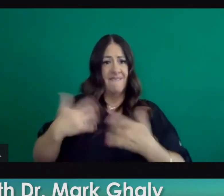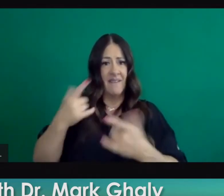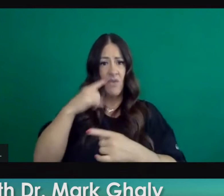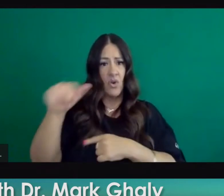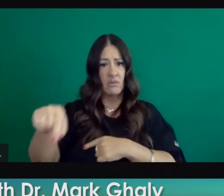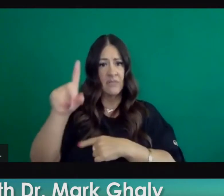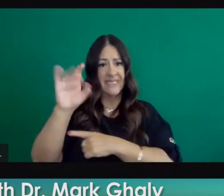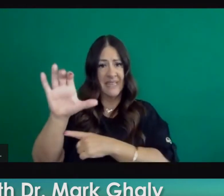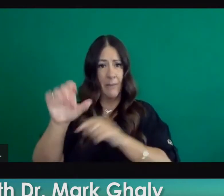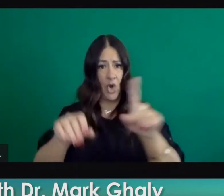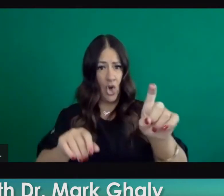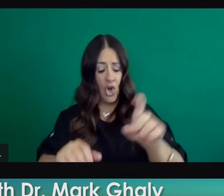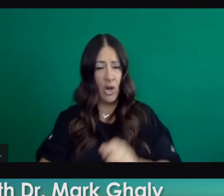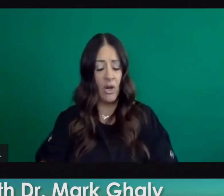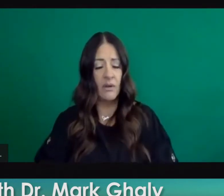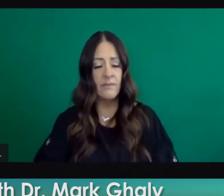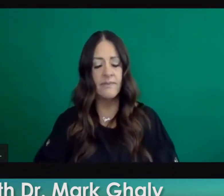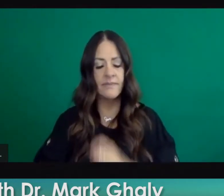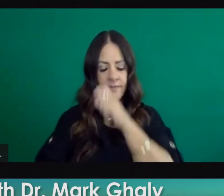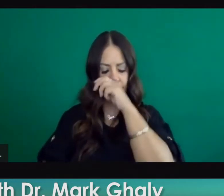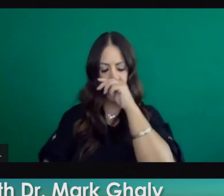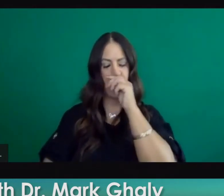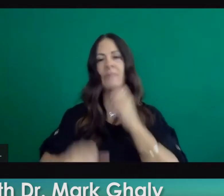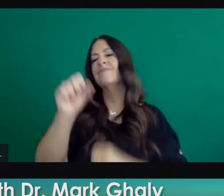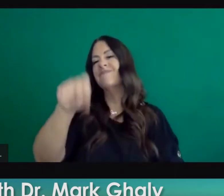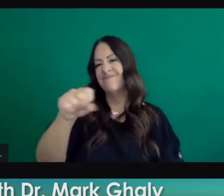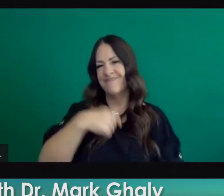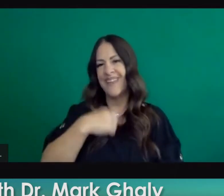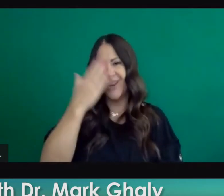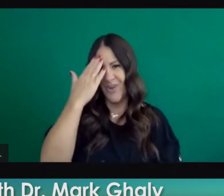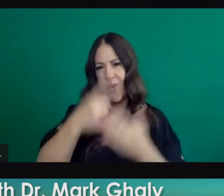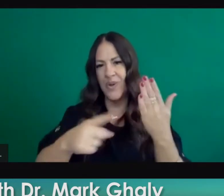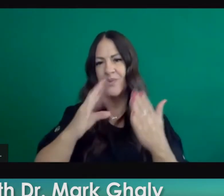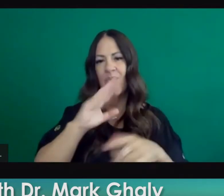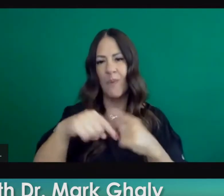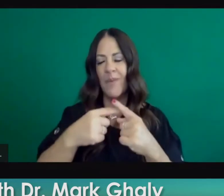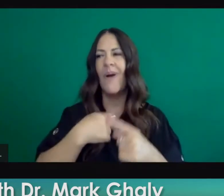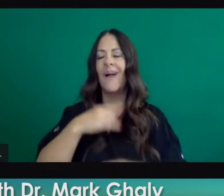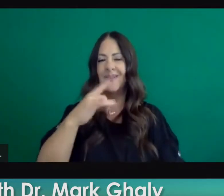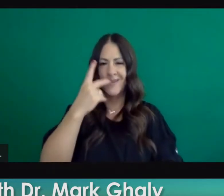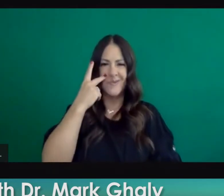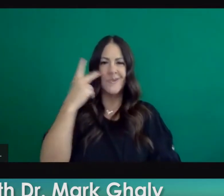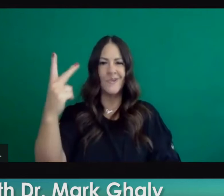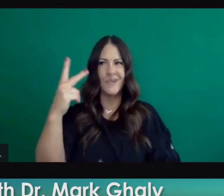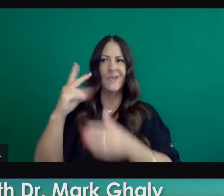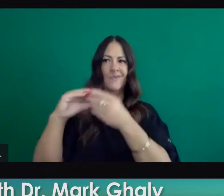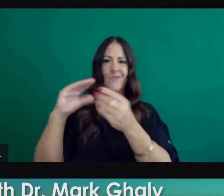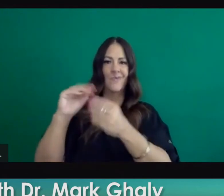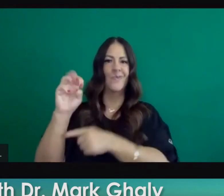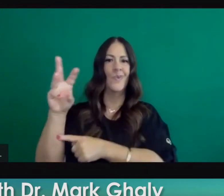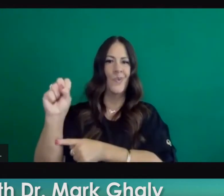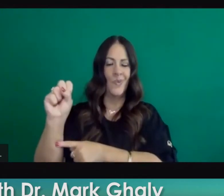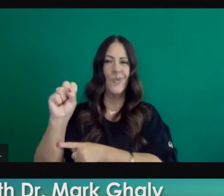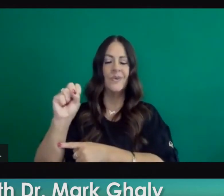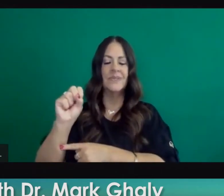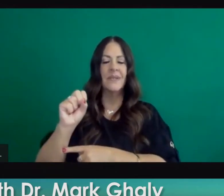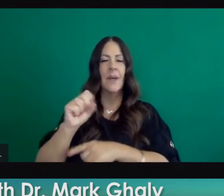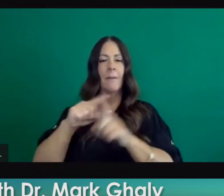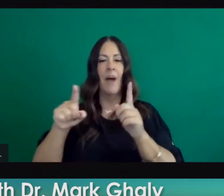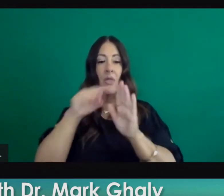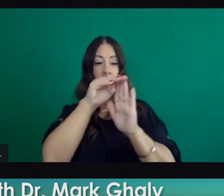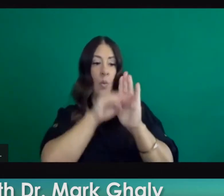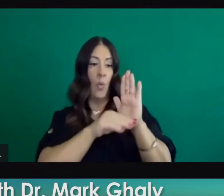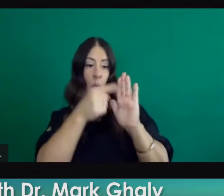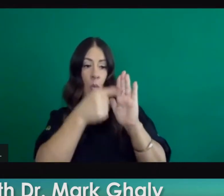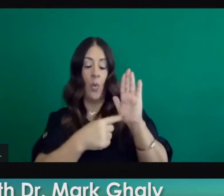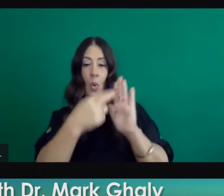the question. I saw the same news clip, and I will tell you that the guidance for convention centers should also be